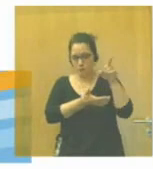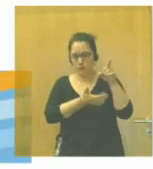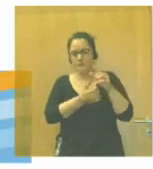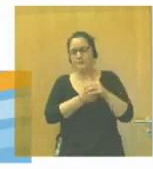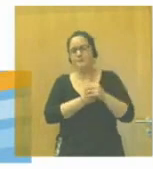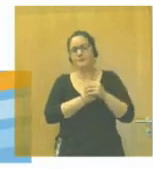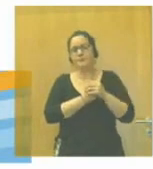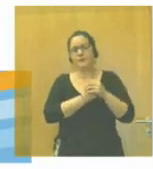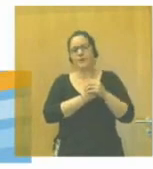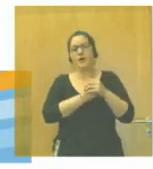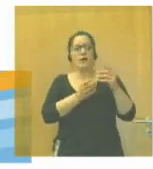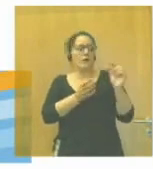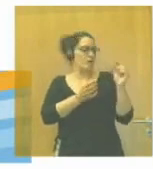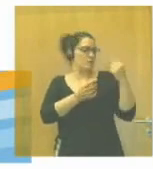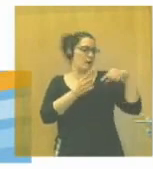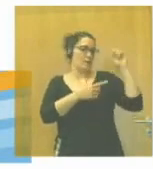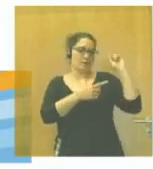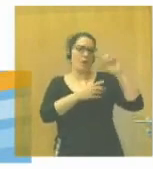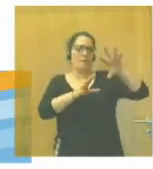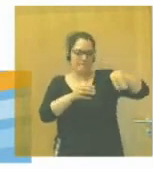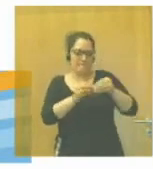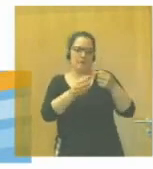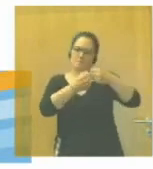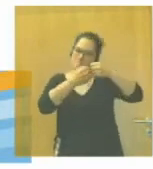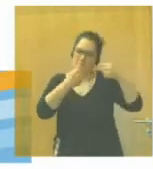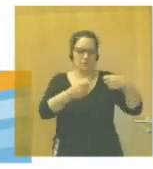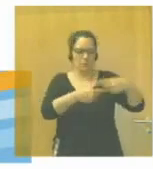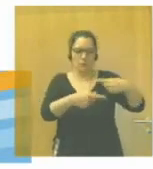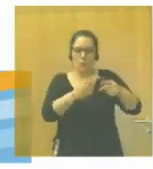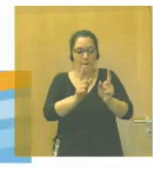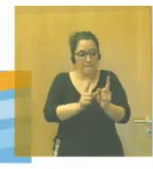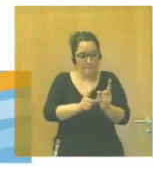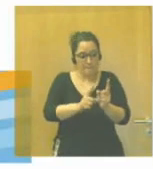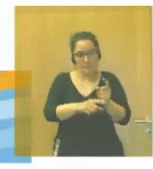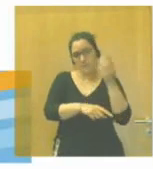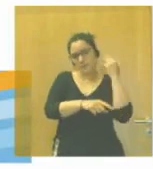to action in places that we could really advance.